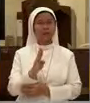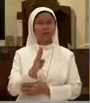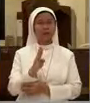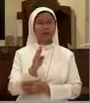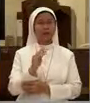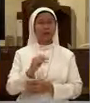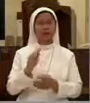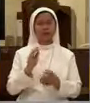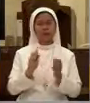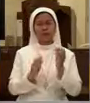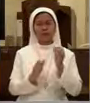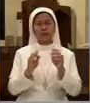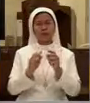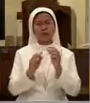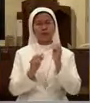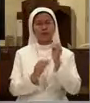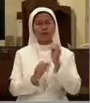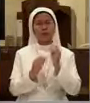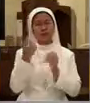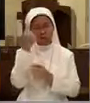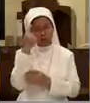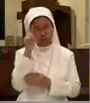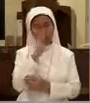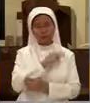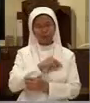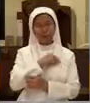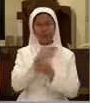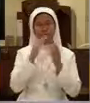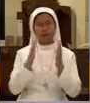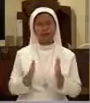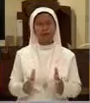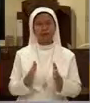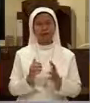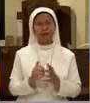form missionaries.